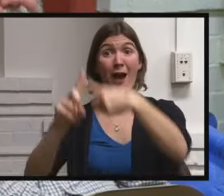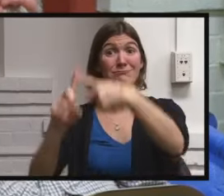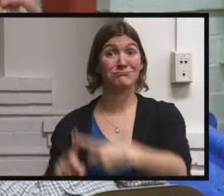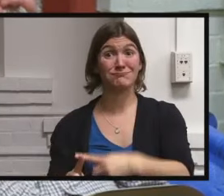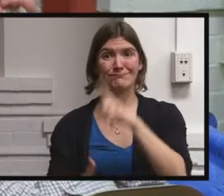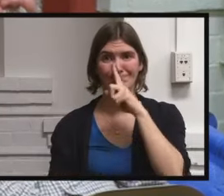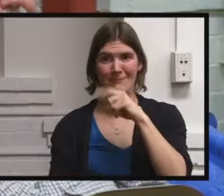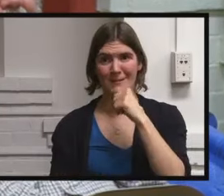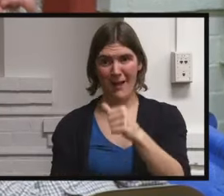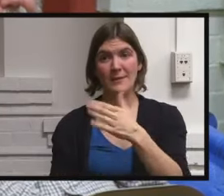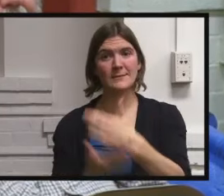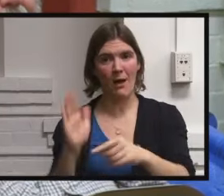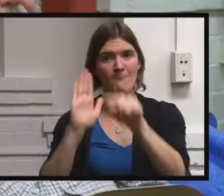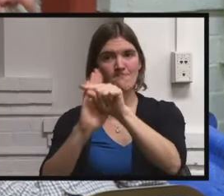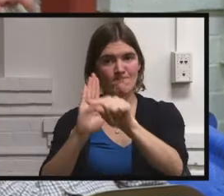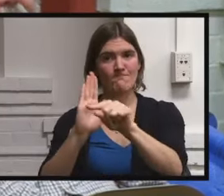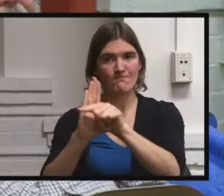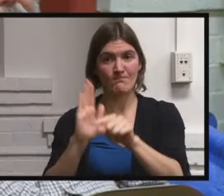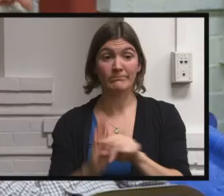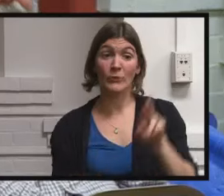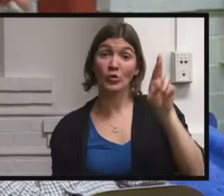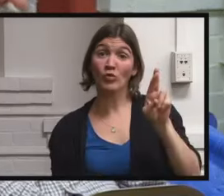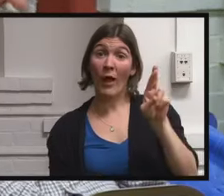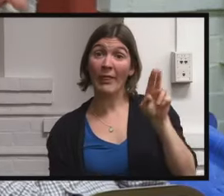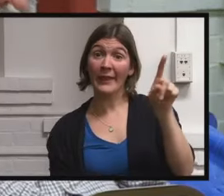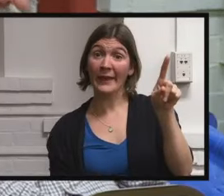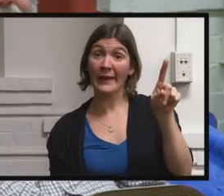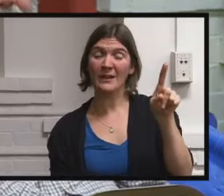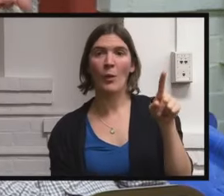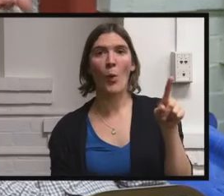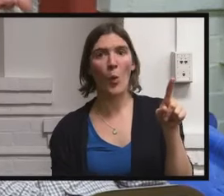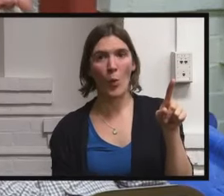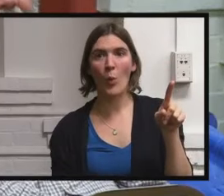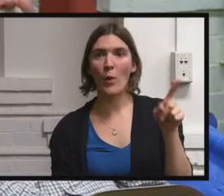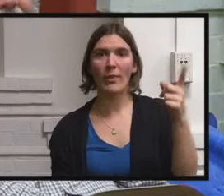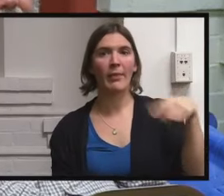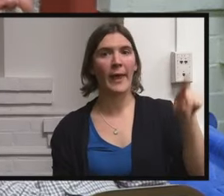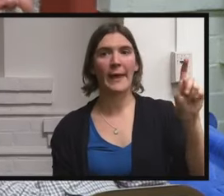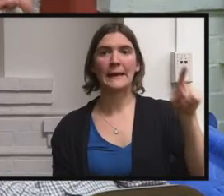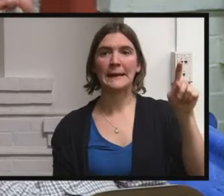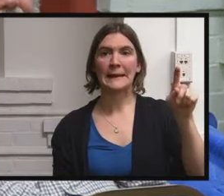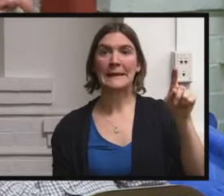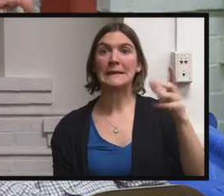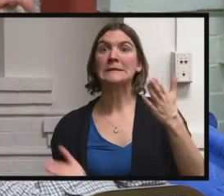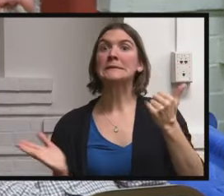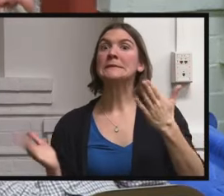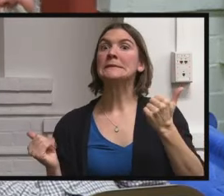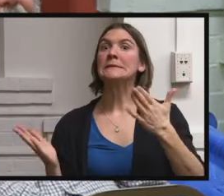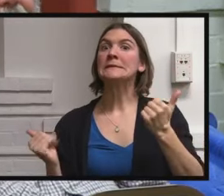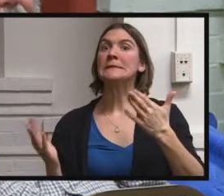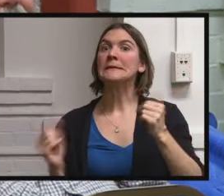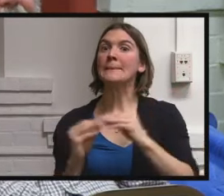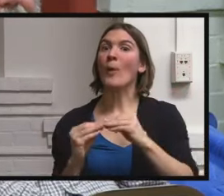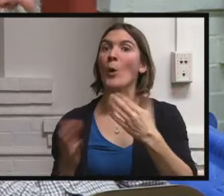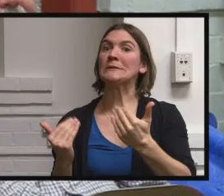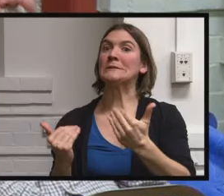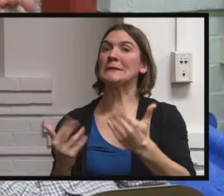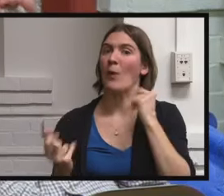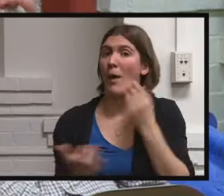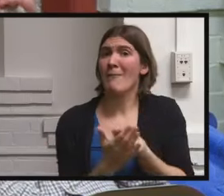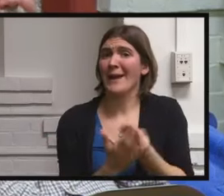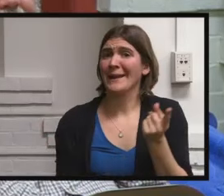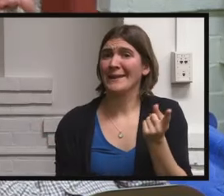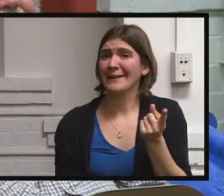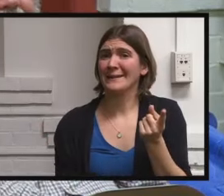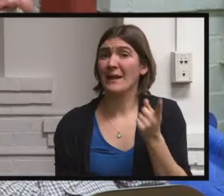right now, the facility in Rutland is in desperate need of materials. And so